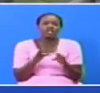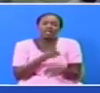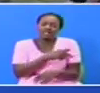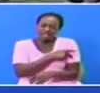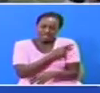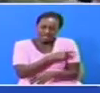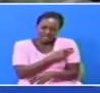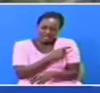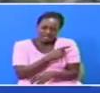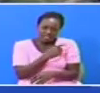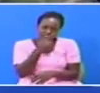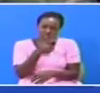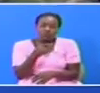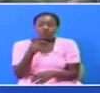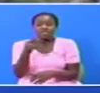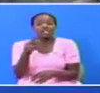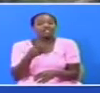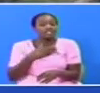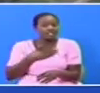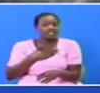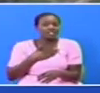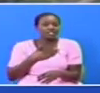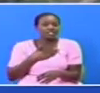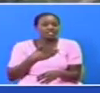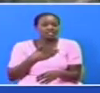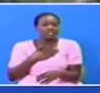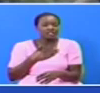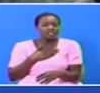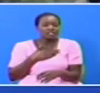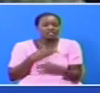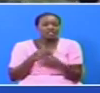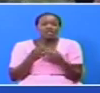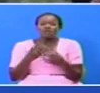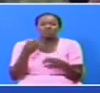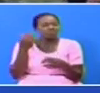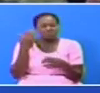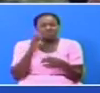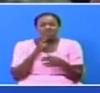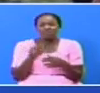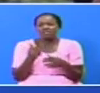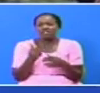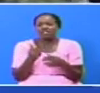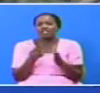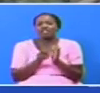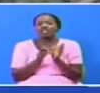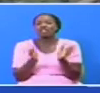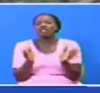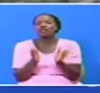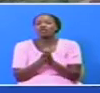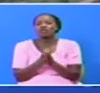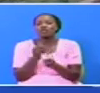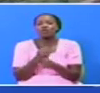to correct that impression, because you have now confirmed, isn't it? Do you have any clarification you'd want